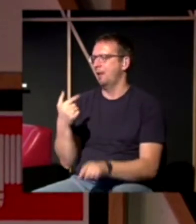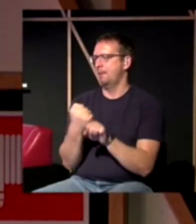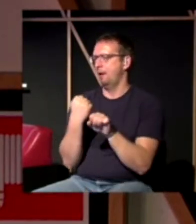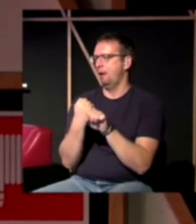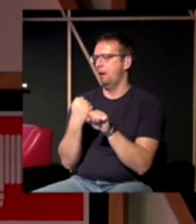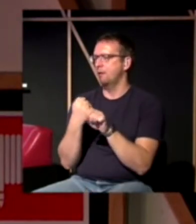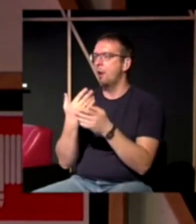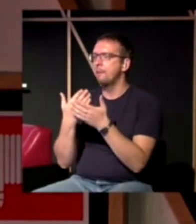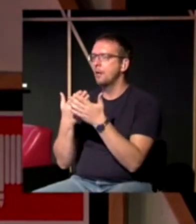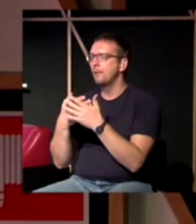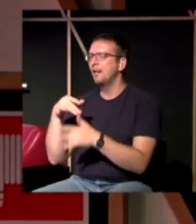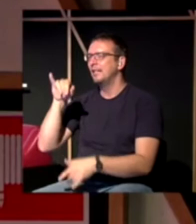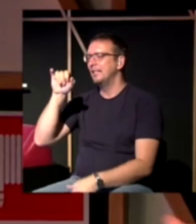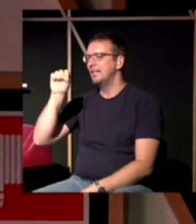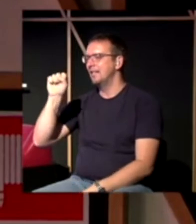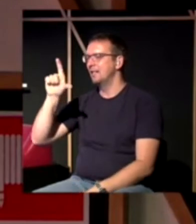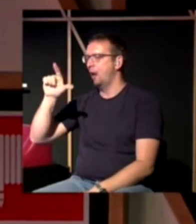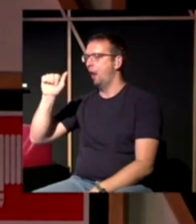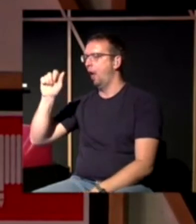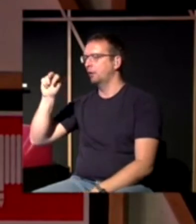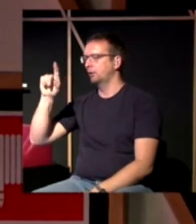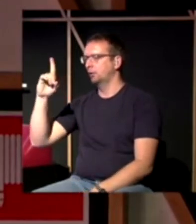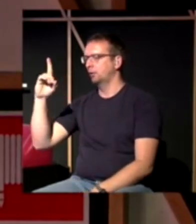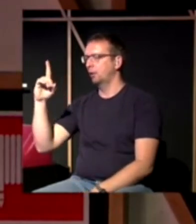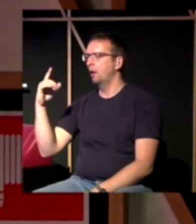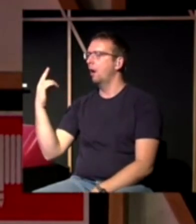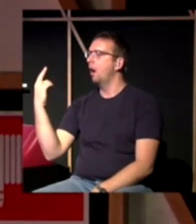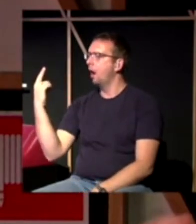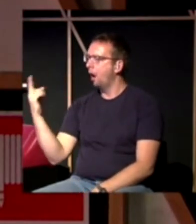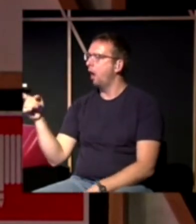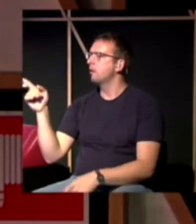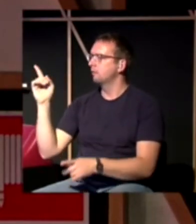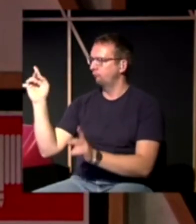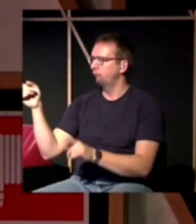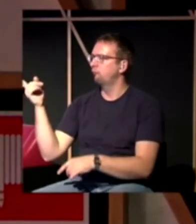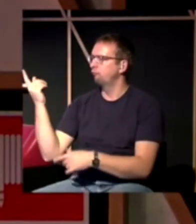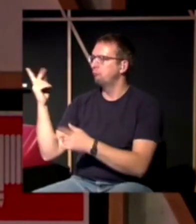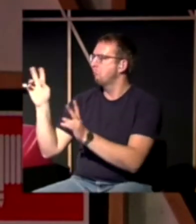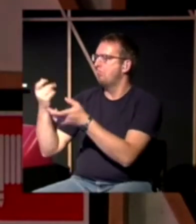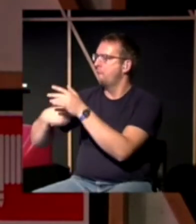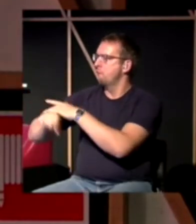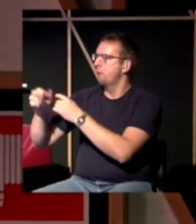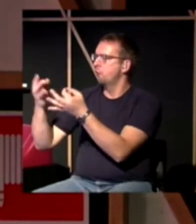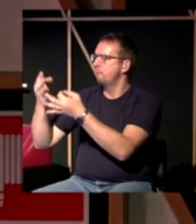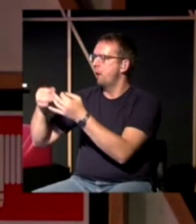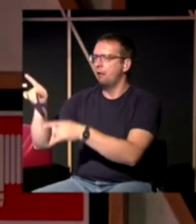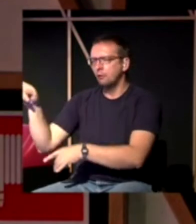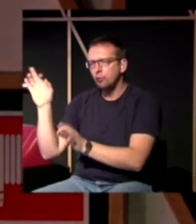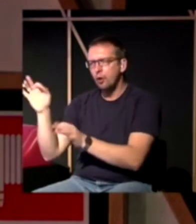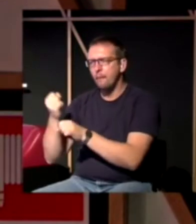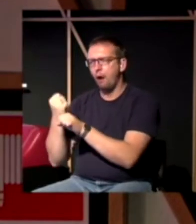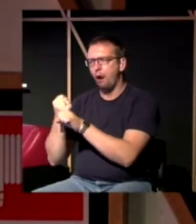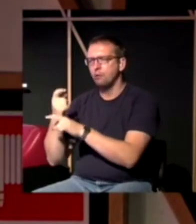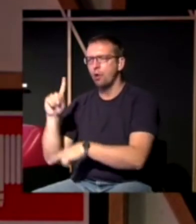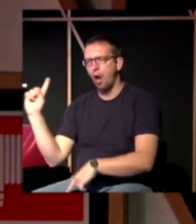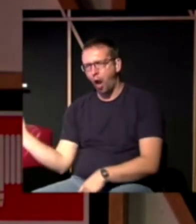describing. The other person I picked was the translator they gave me because he understood what we were trying to do. He had the ability